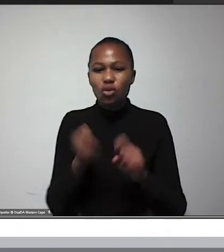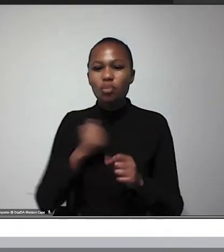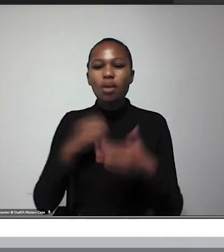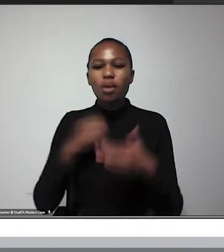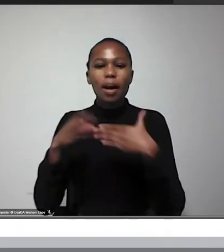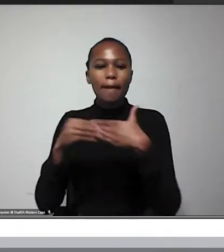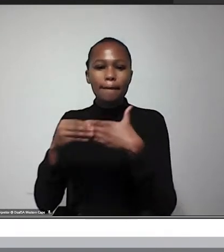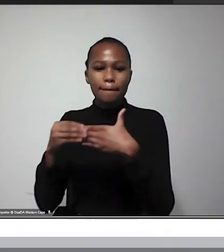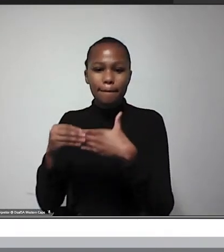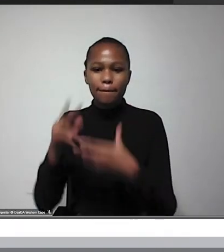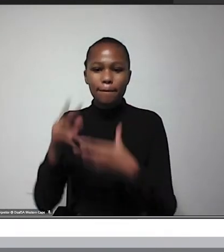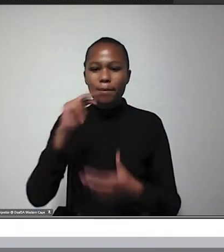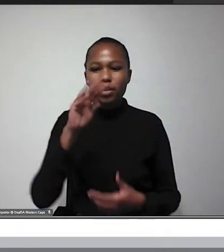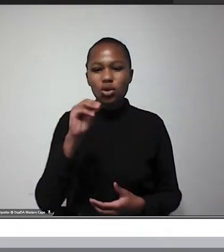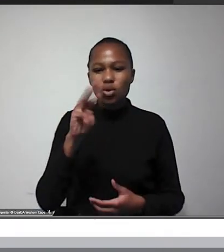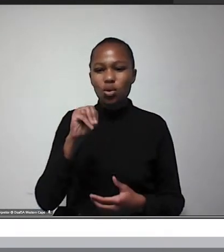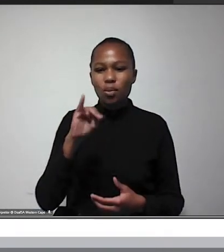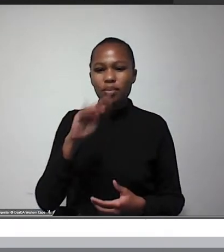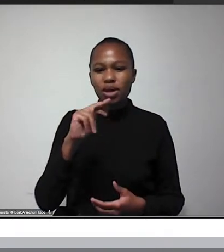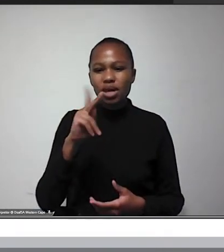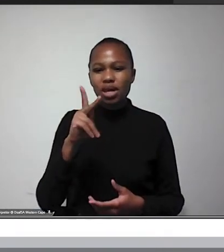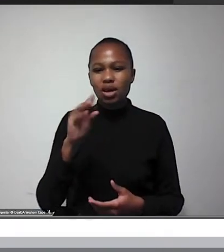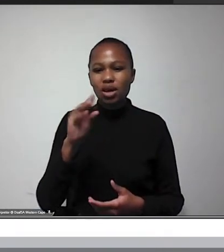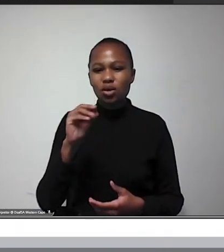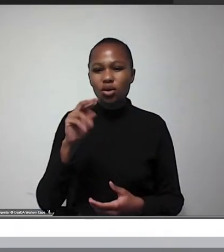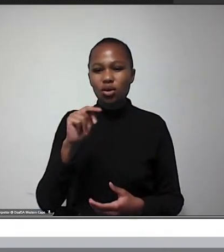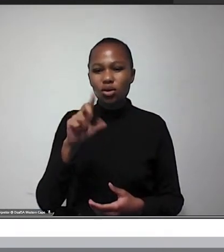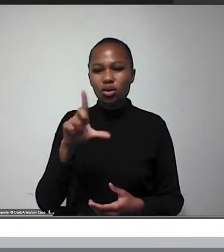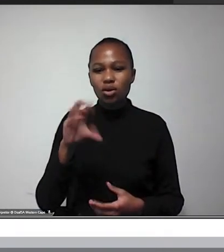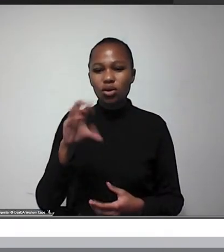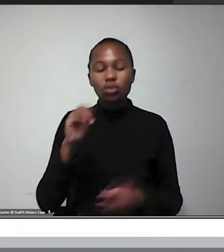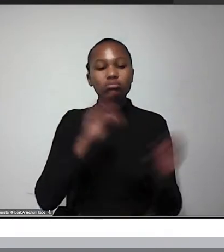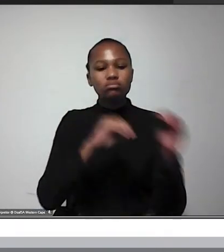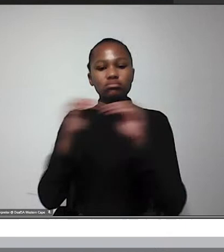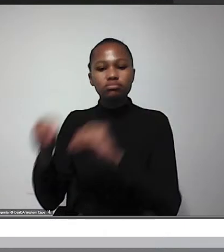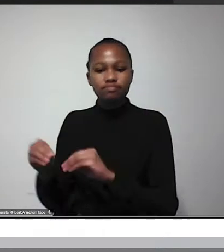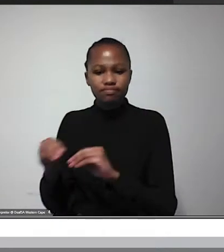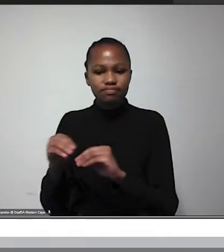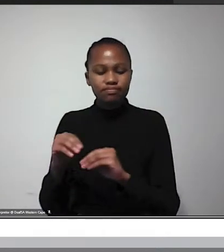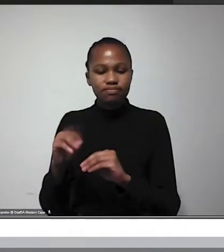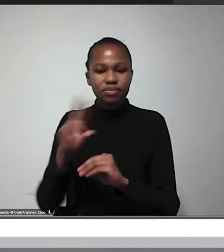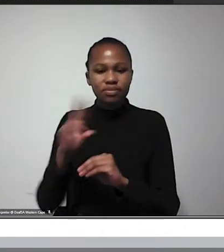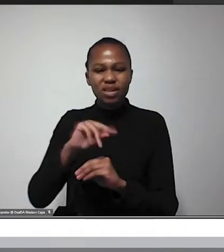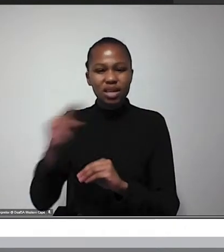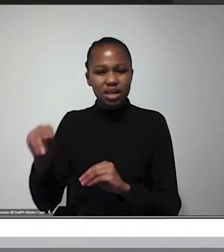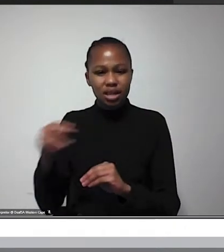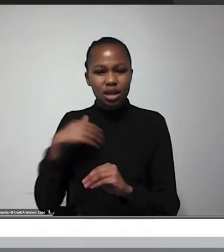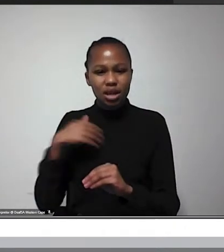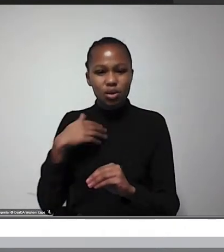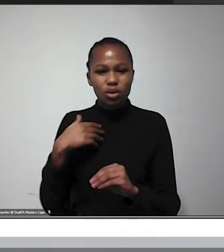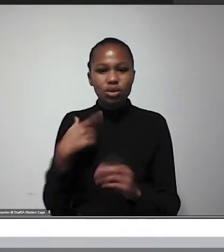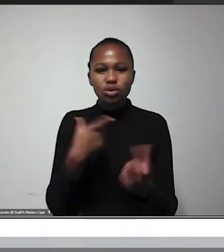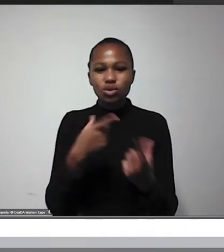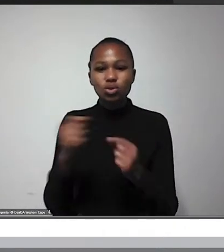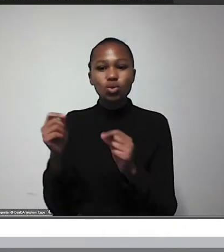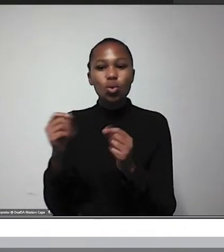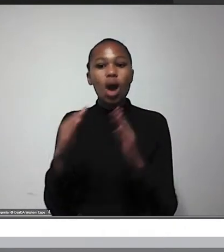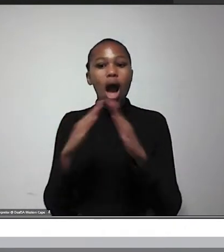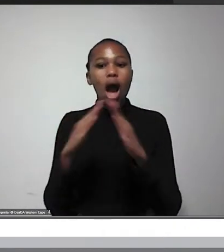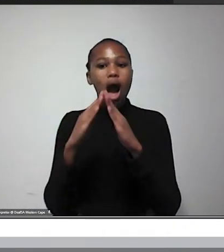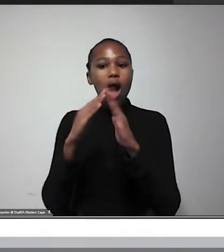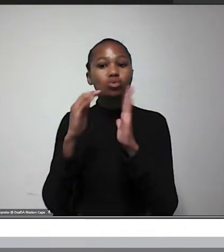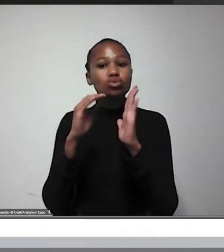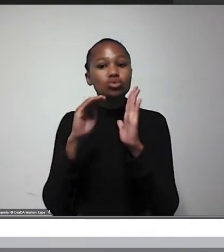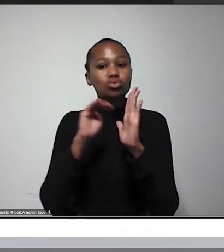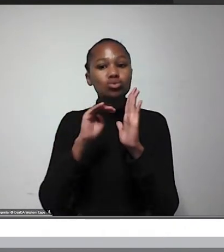Cornshaw. On to the next matter. With that, I just want to quickly run through house rules. We all know the house rules, but I'll